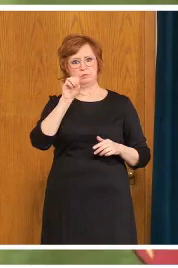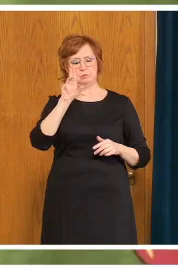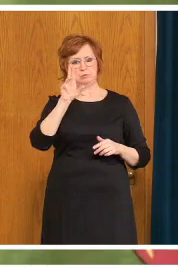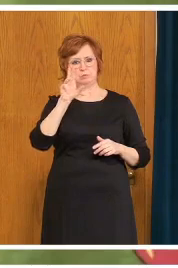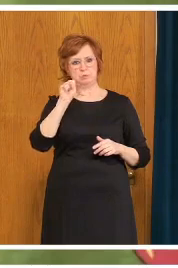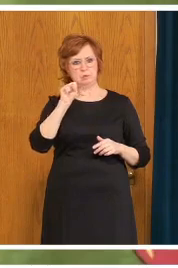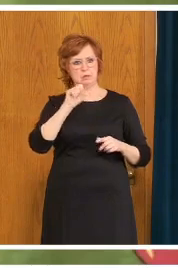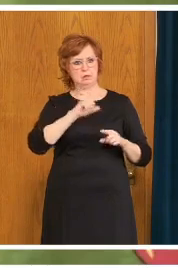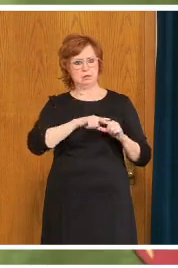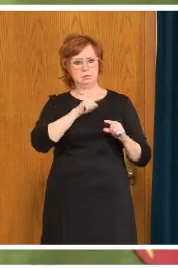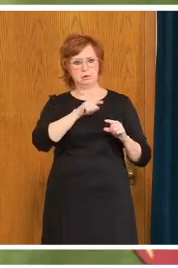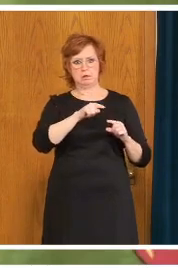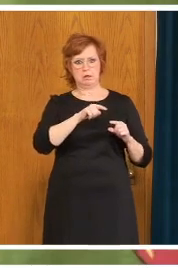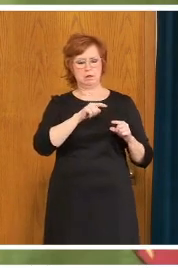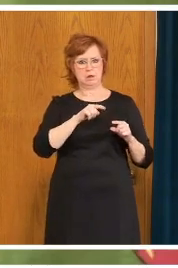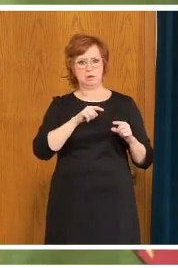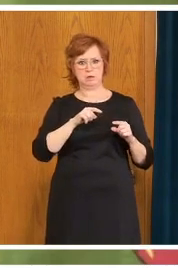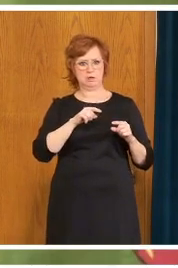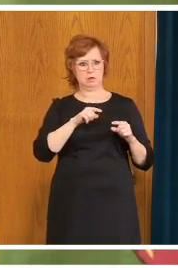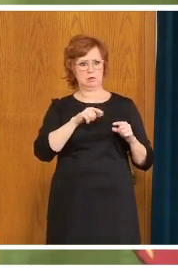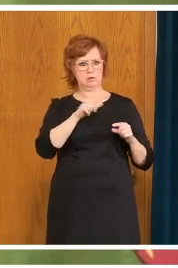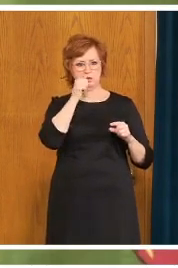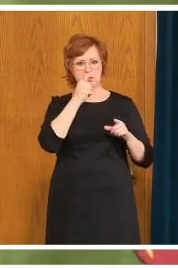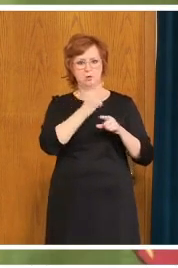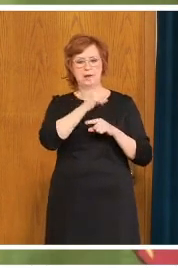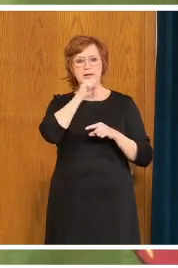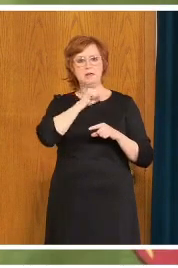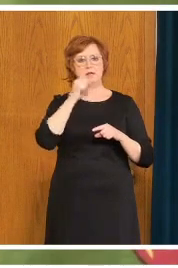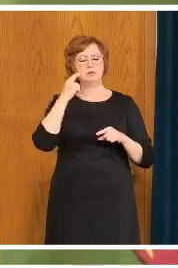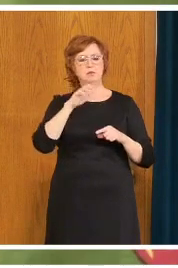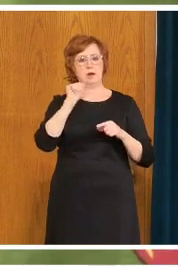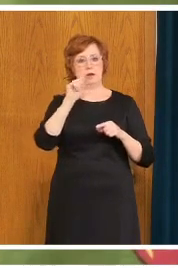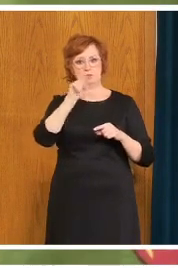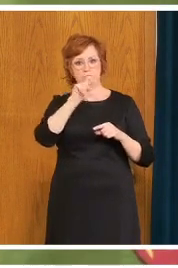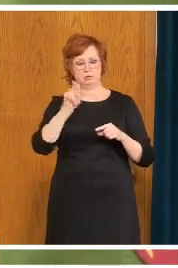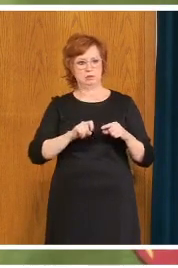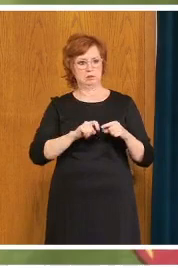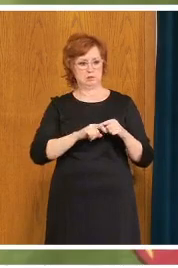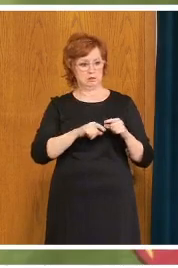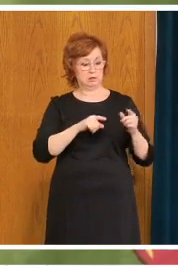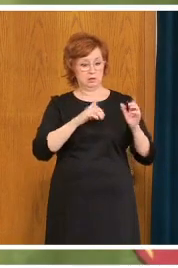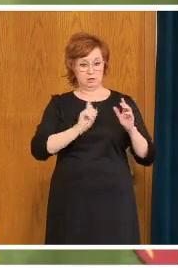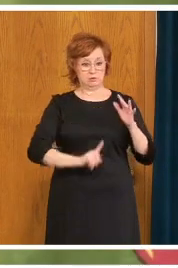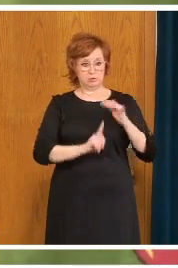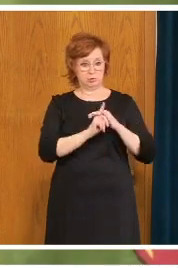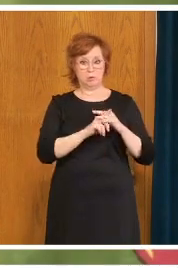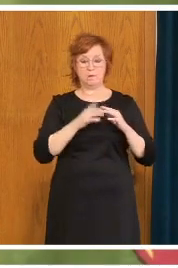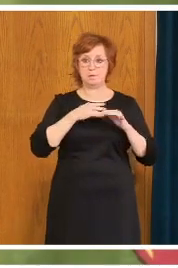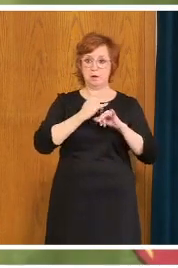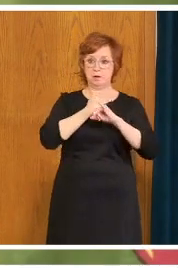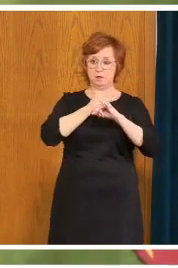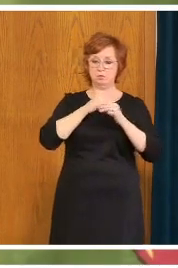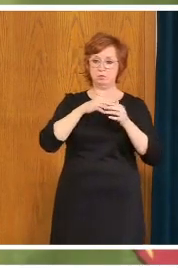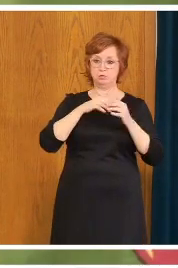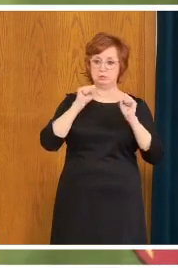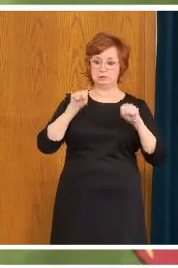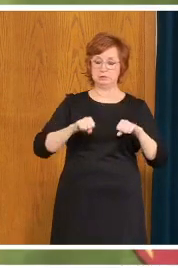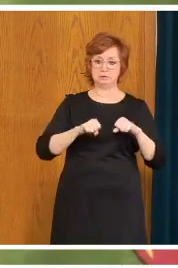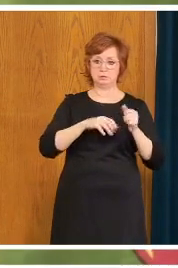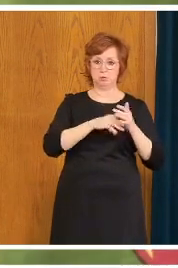age requirement for AstraZeneca. What is the SHA doing to avoid situations like this and ensure people who have appointments